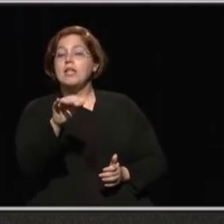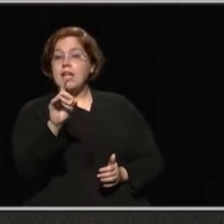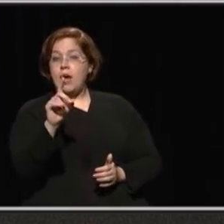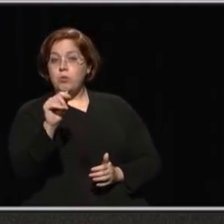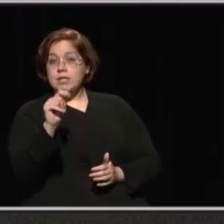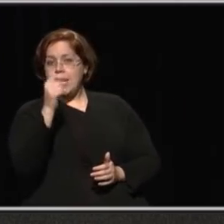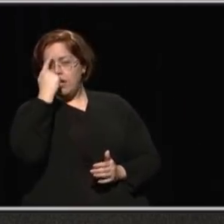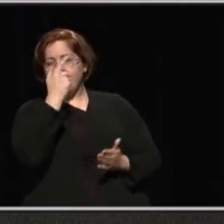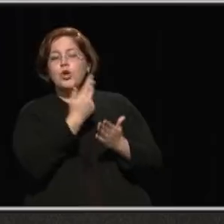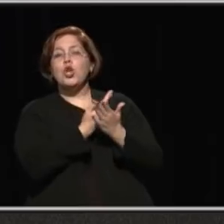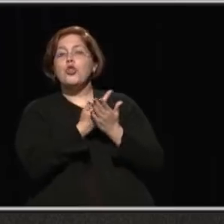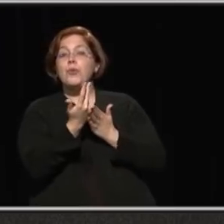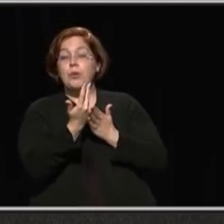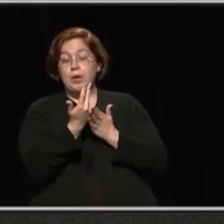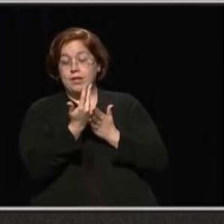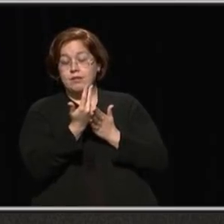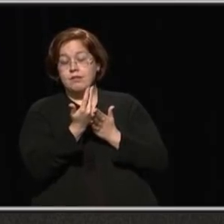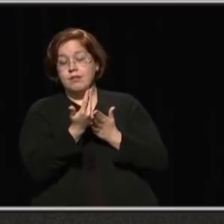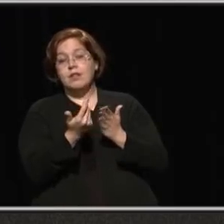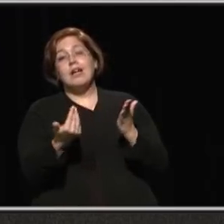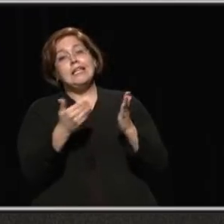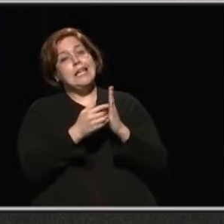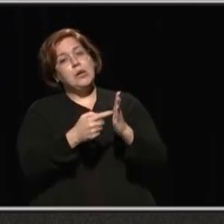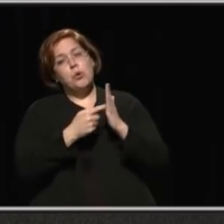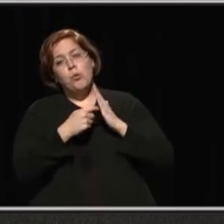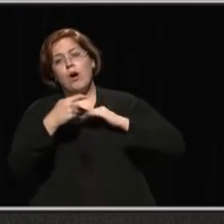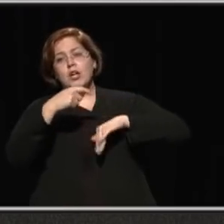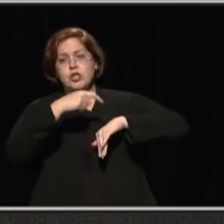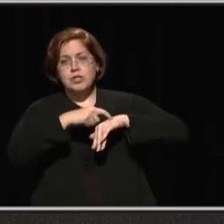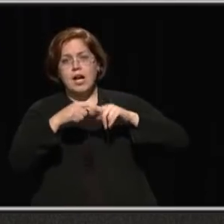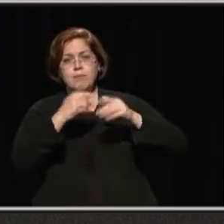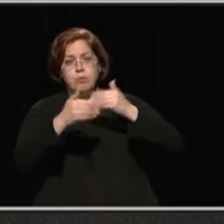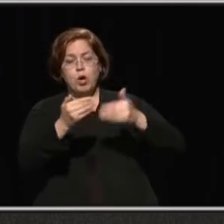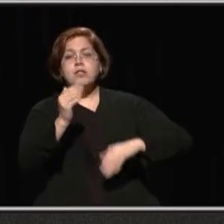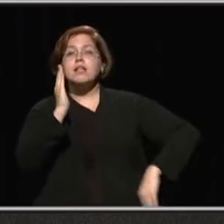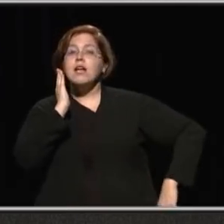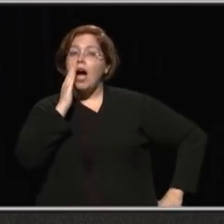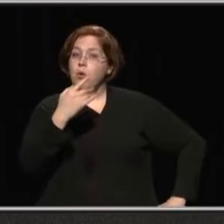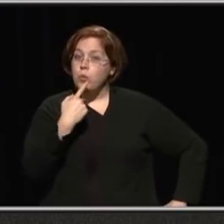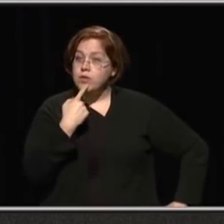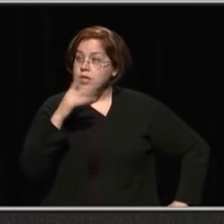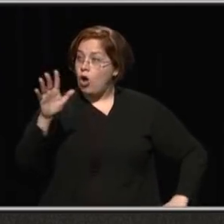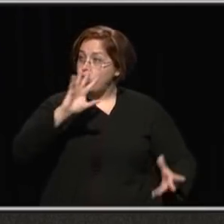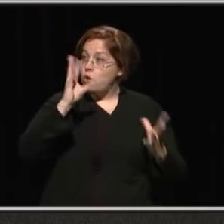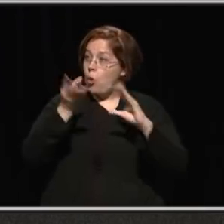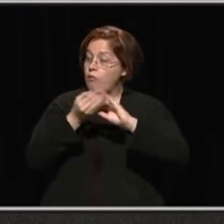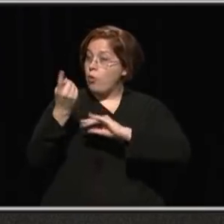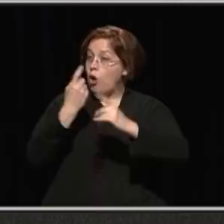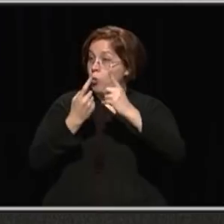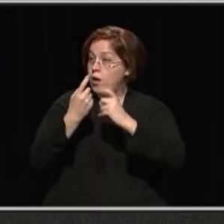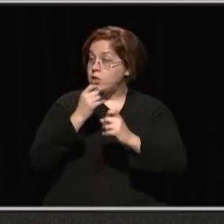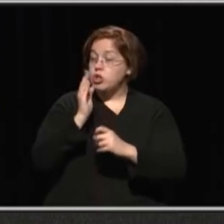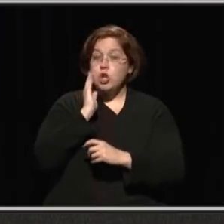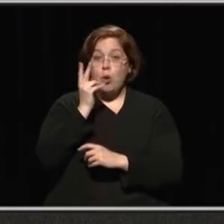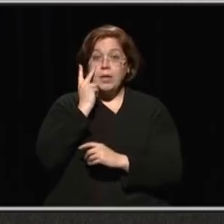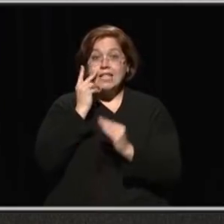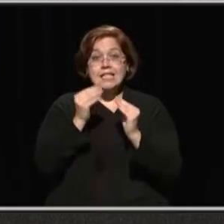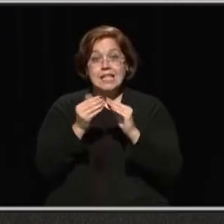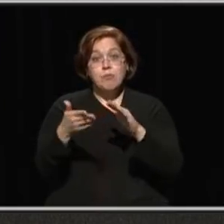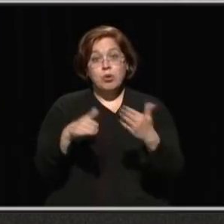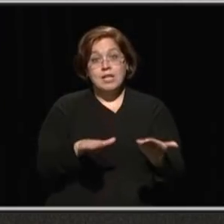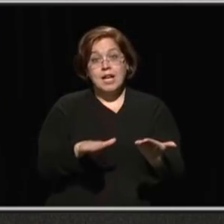the last 3 weeks. Again, it takes some time to get through. I will say, though, on your overall question, are we going to see more